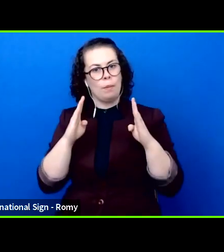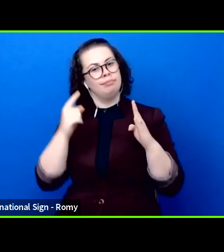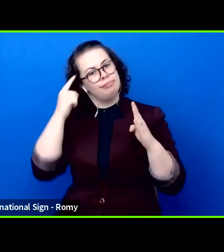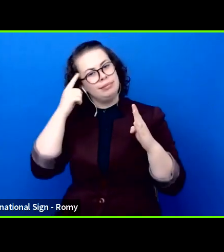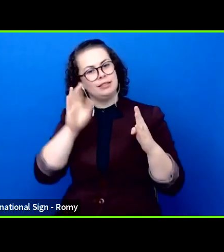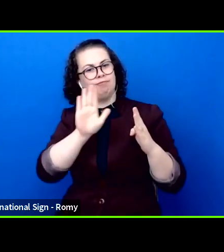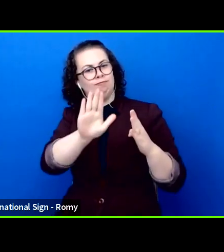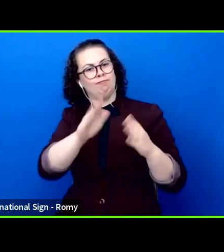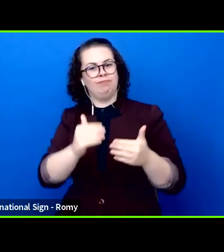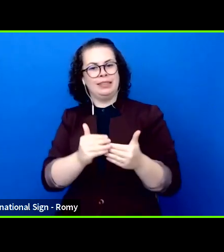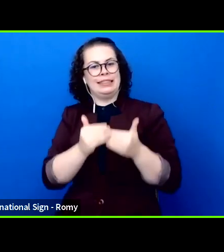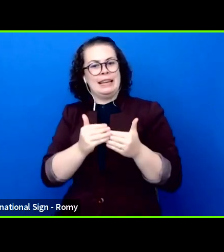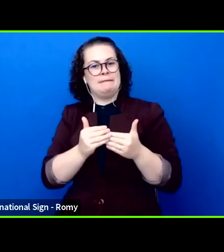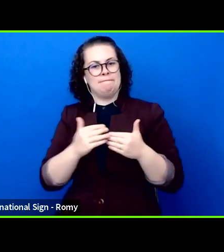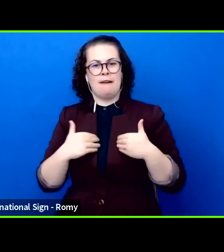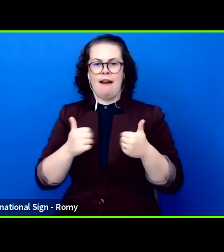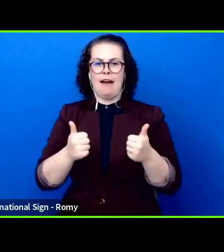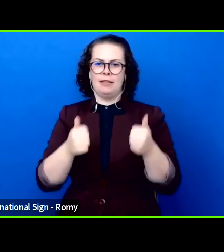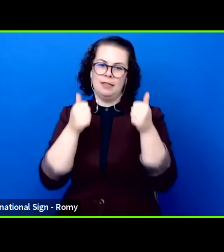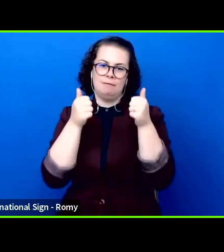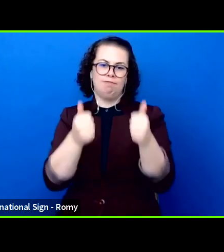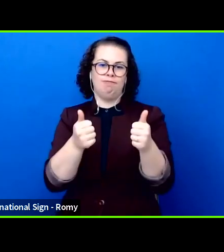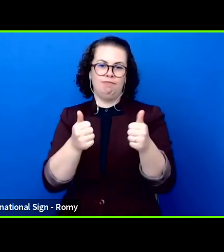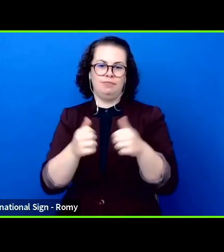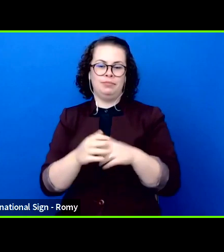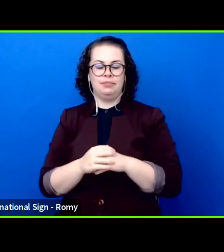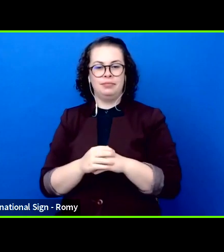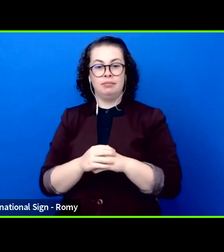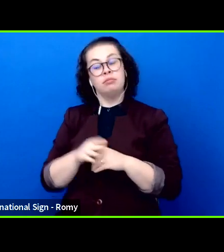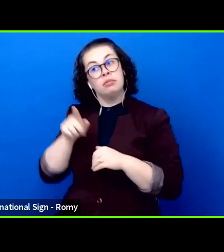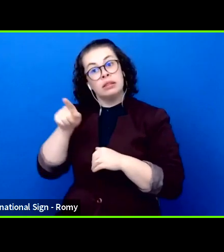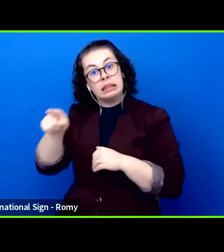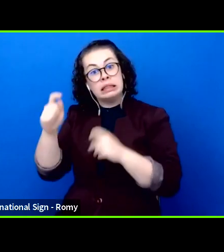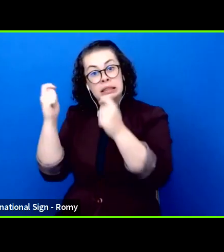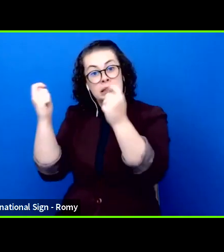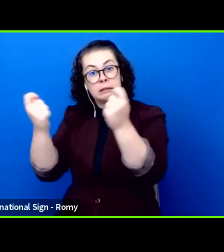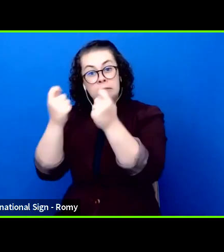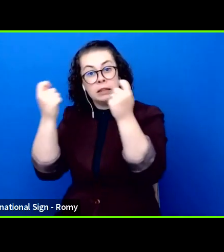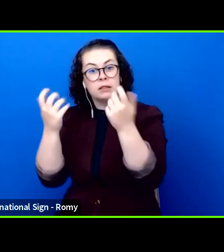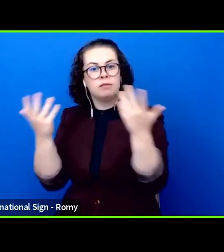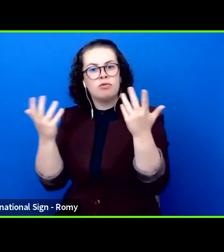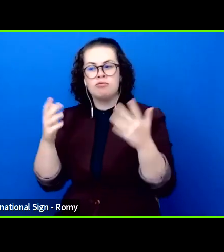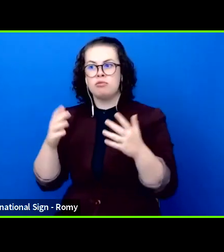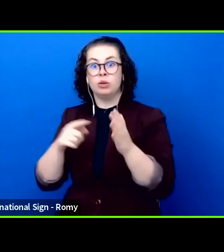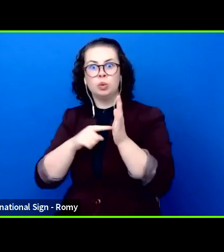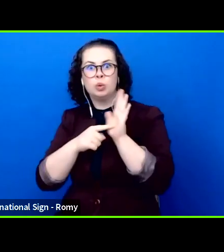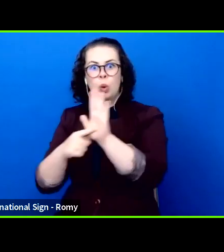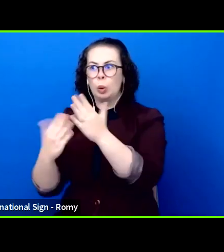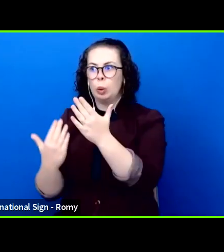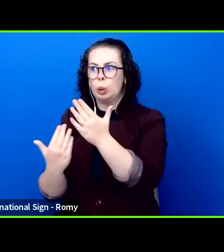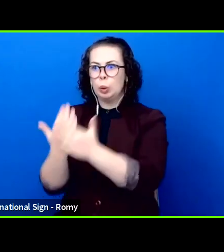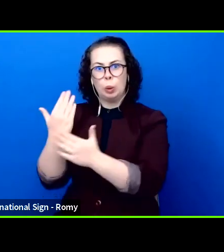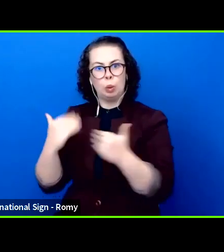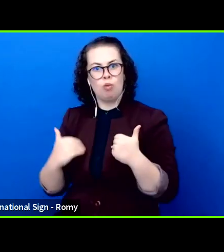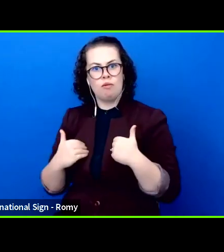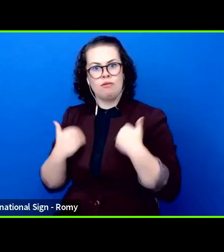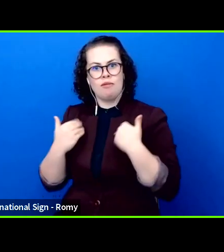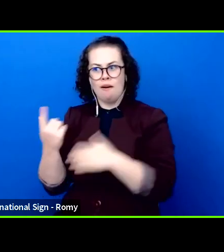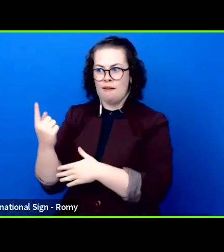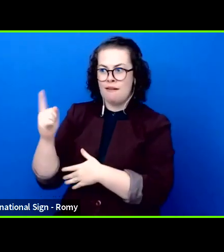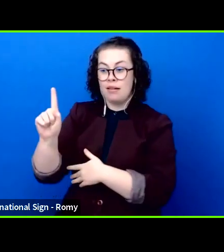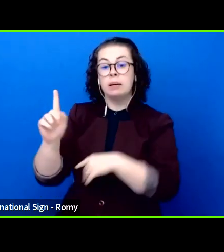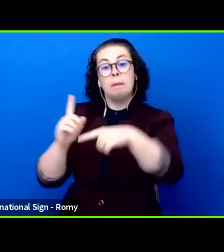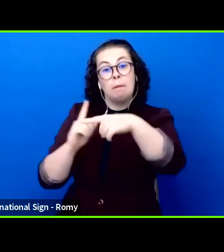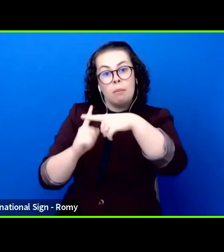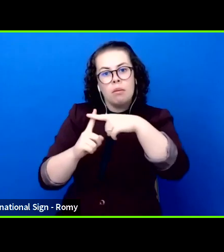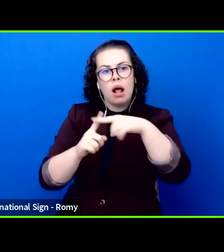a bridge between independent artists and established institutions. Many of the invited works were